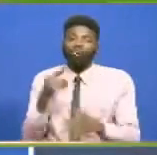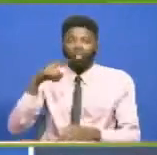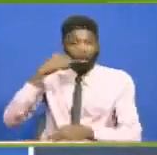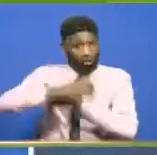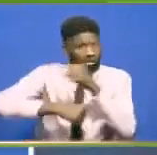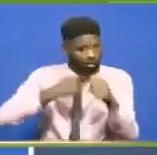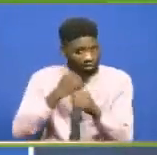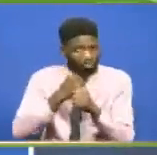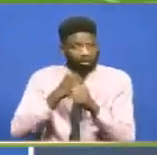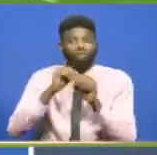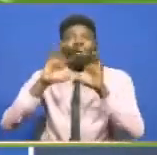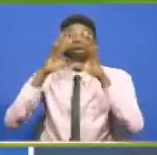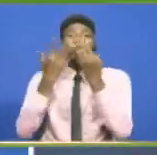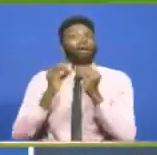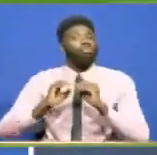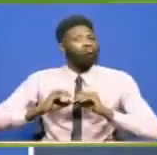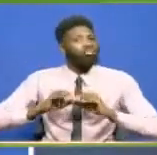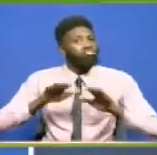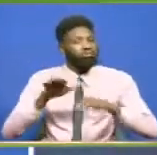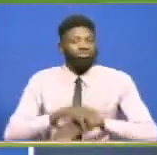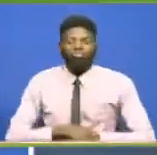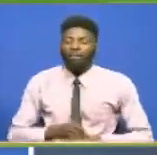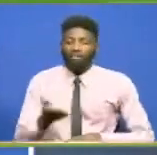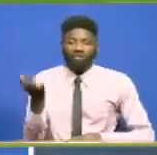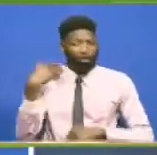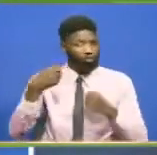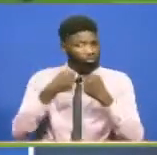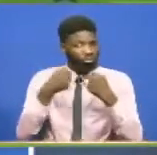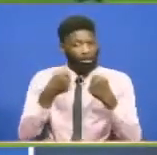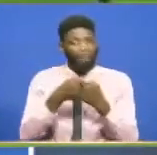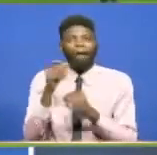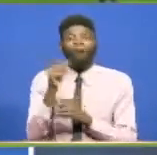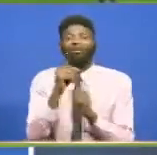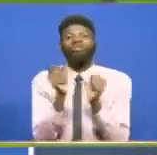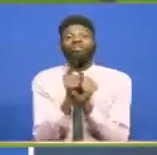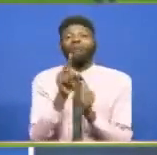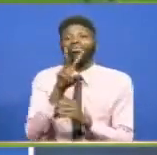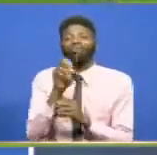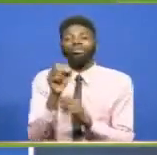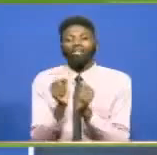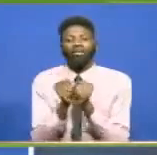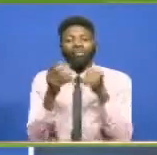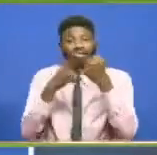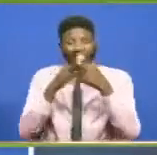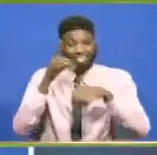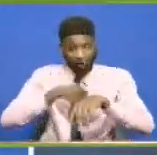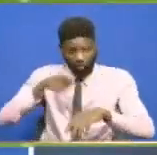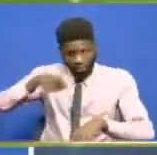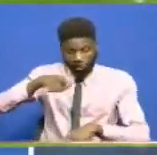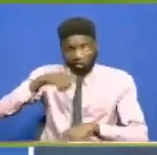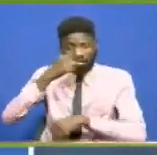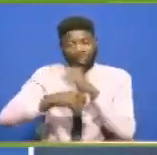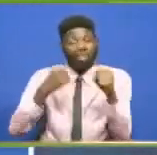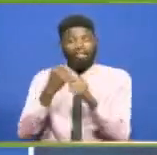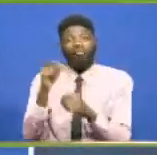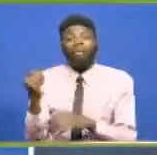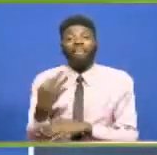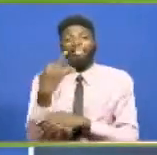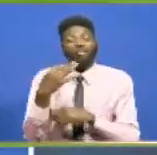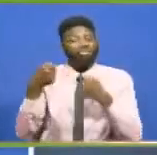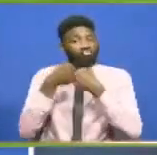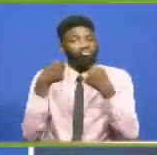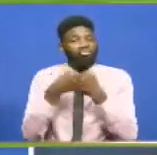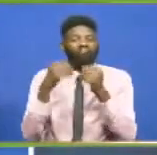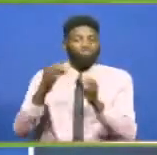across the world. The last qualifiers were played in November 2019, as the games scheduled for March this year were postponed due to COVID-19. With